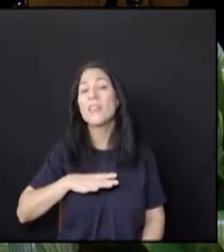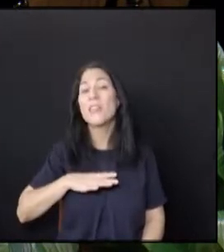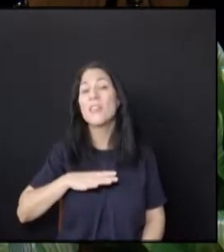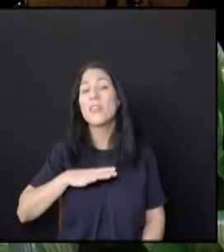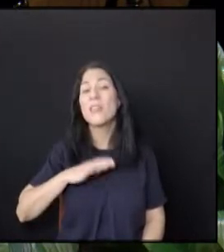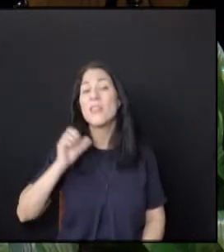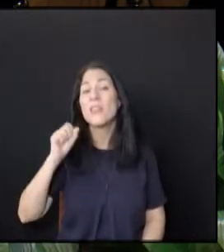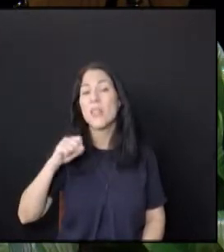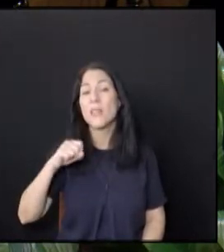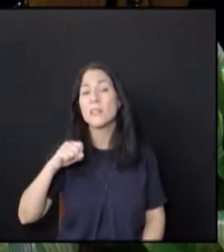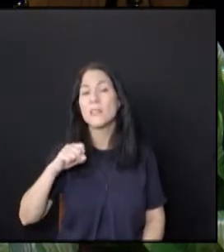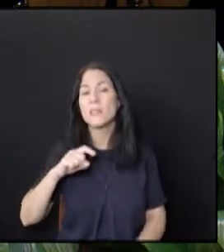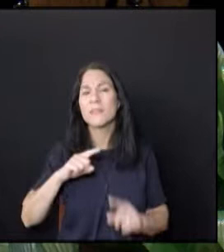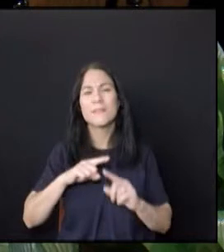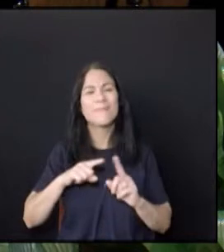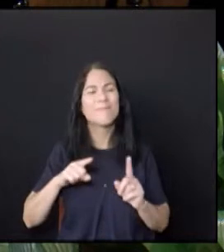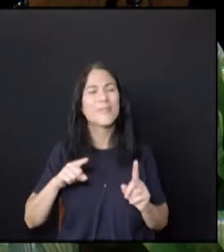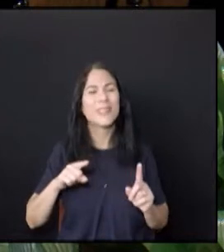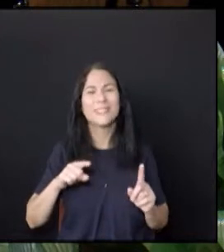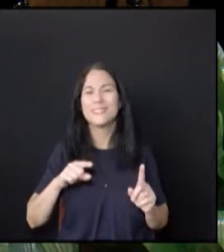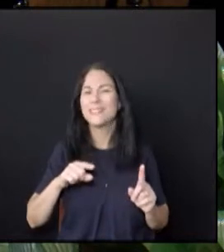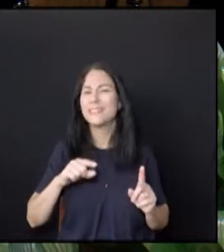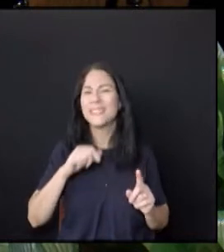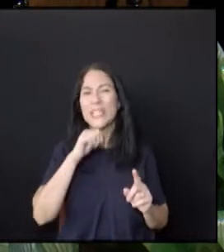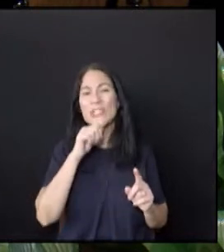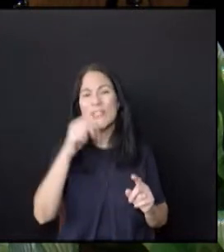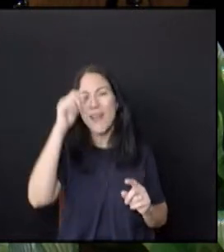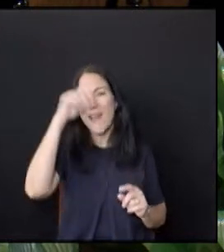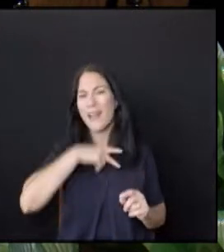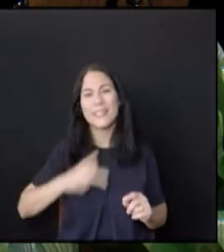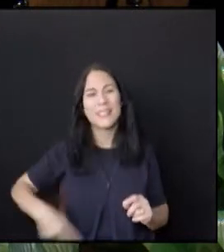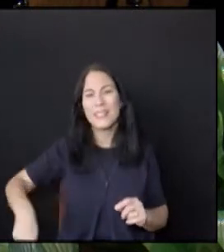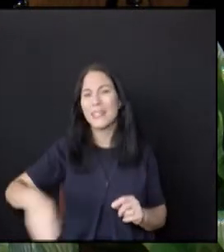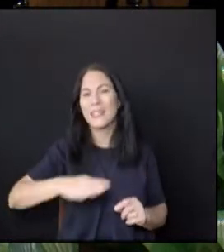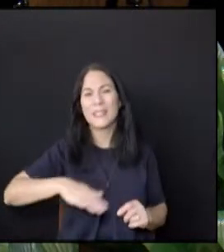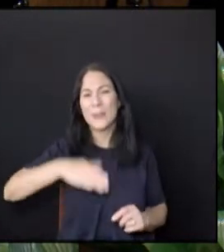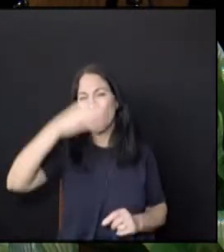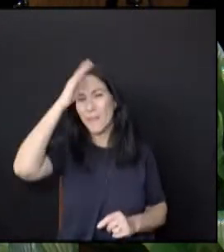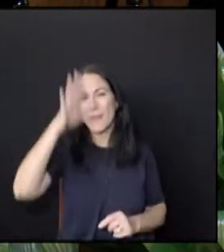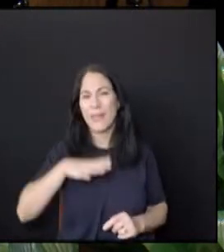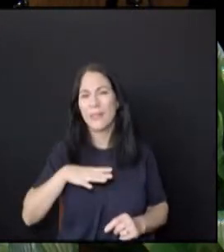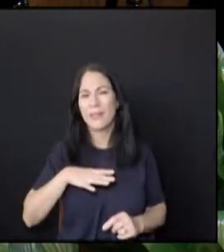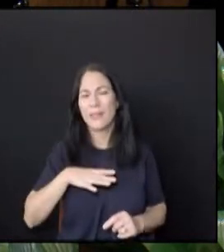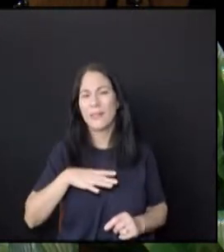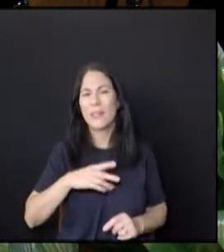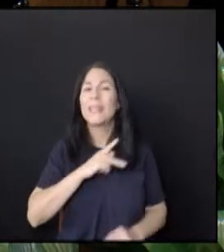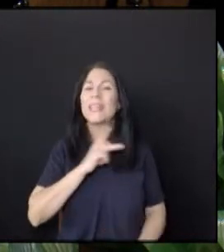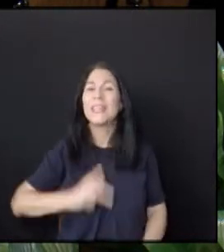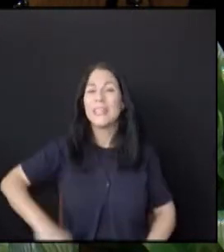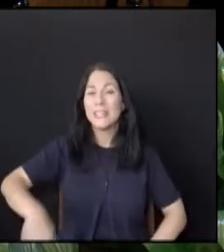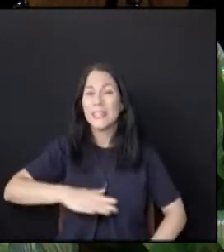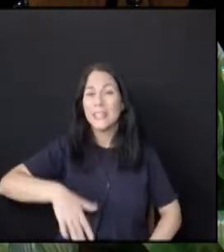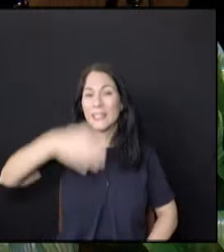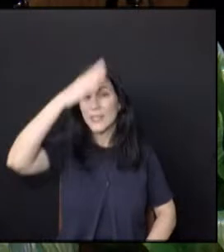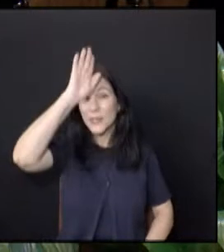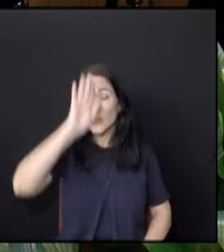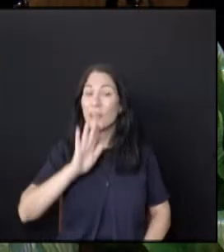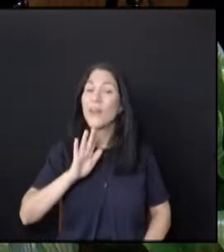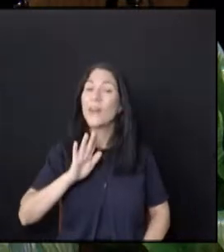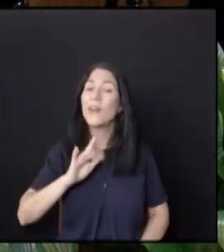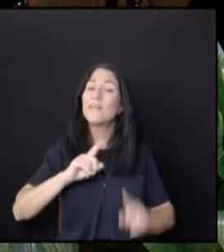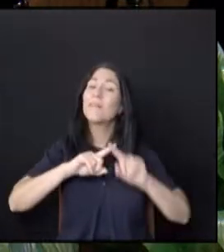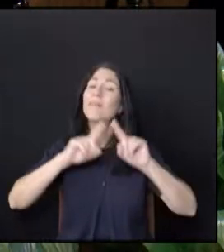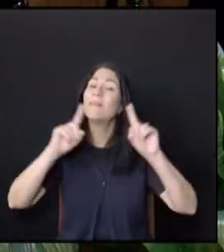But that's not what we're talking about here, are we? In the kingdom of God, it's very, very